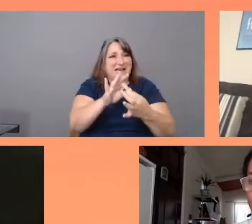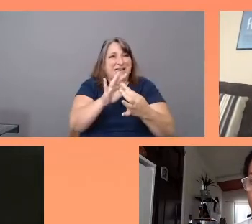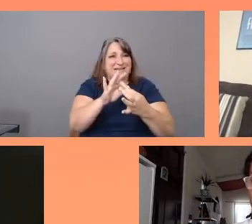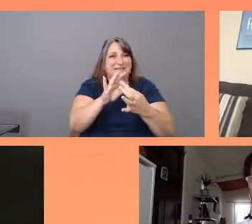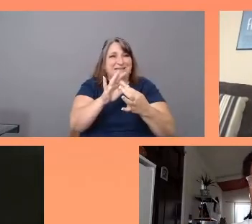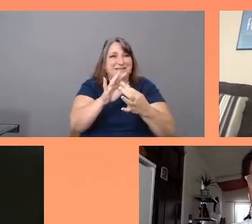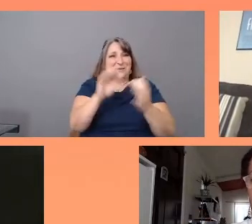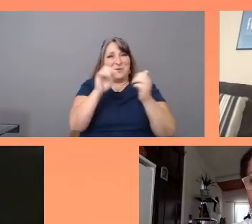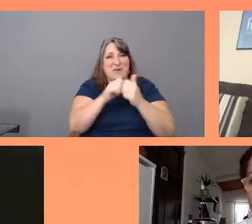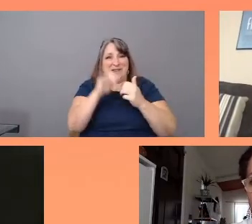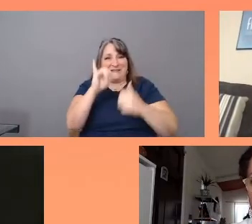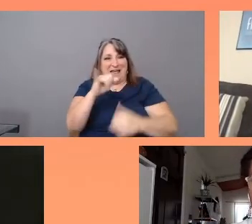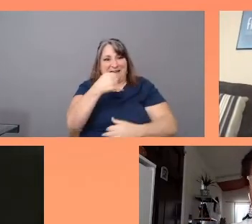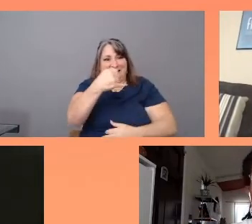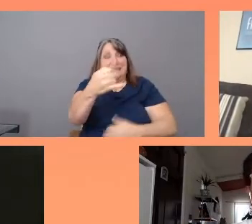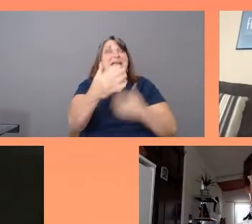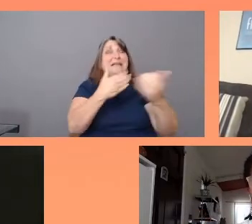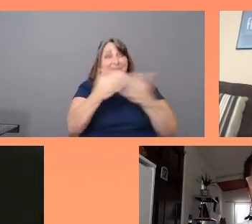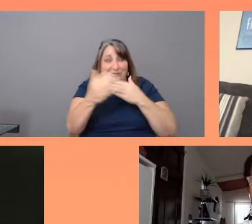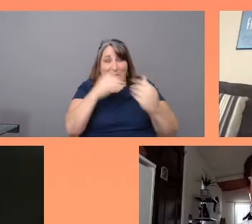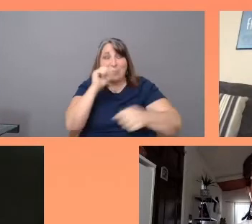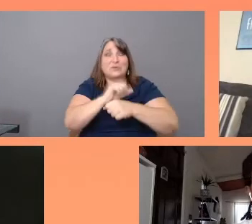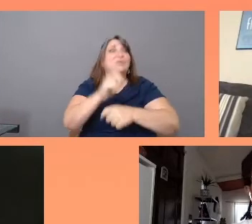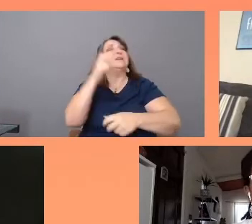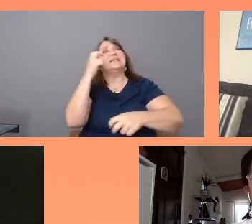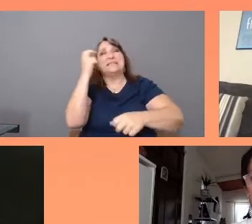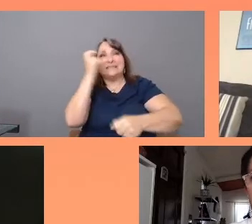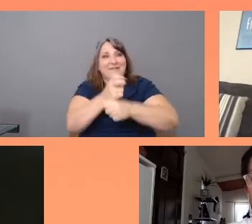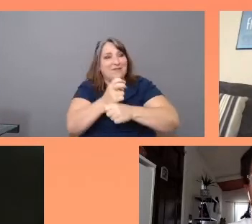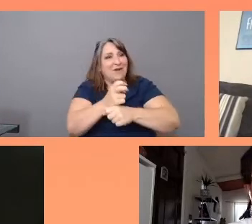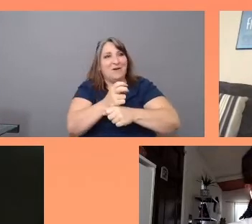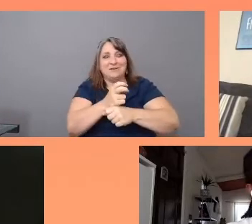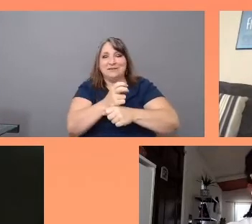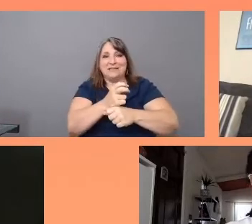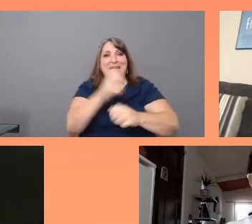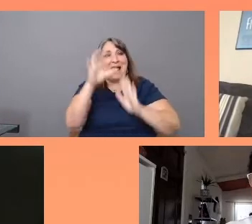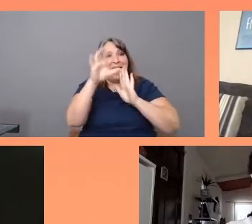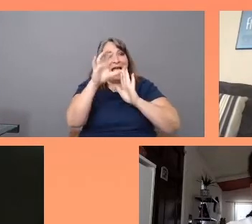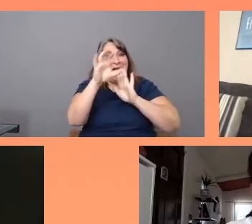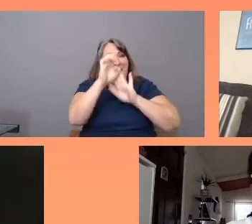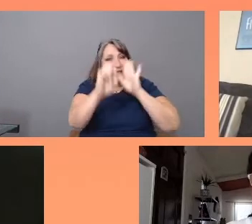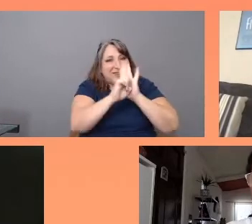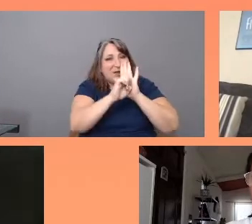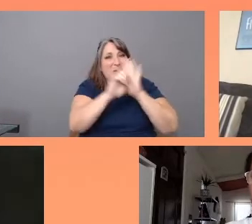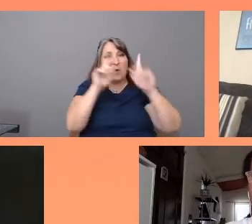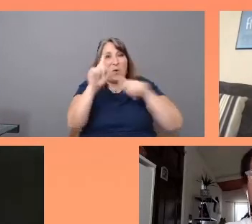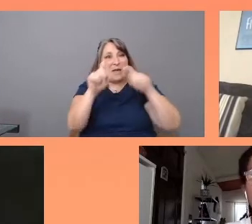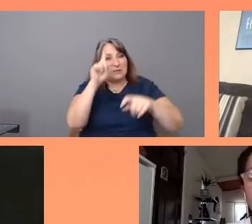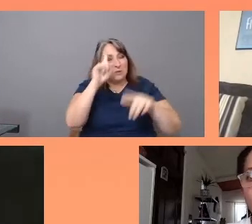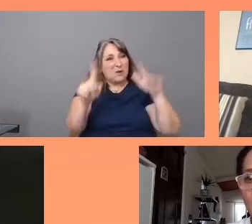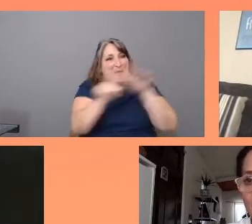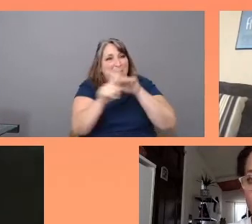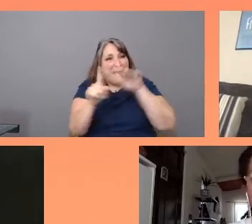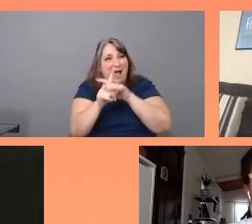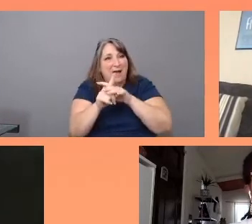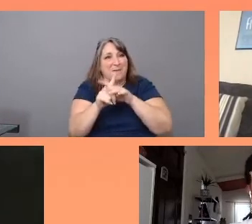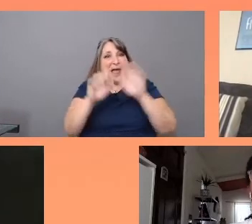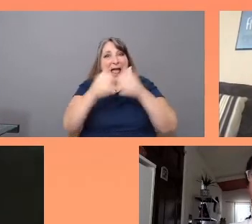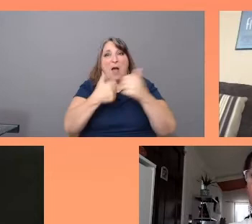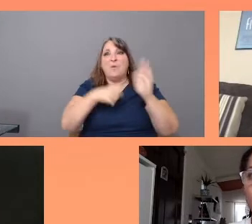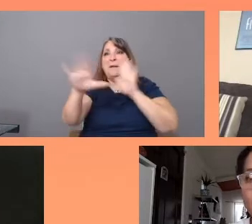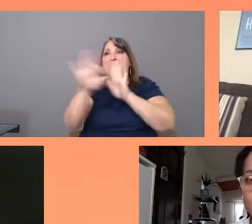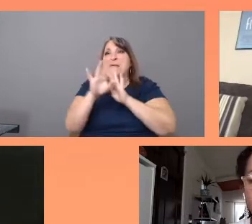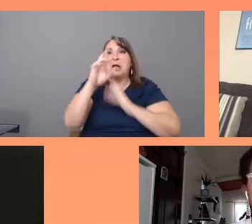around a kind of a line in the sand, even though this work is very difficult, ethical questions come up from how